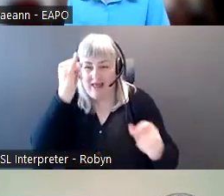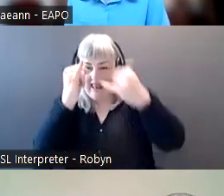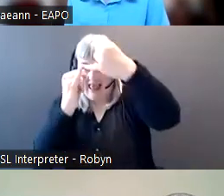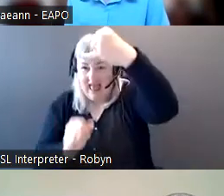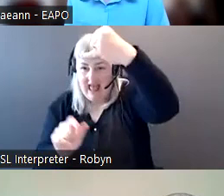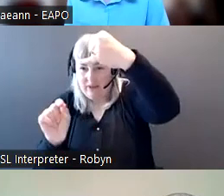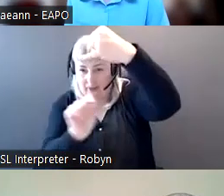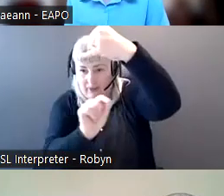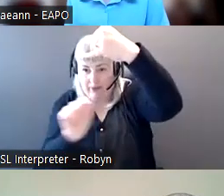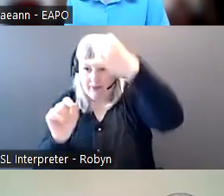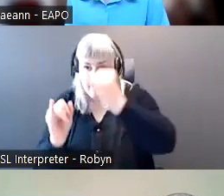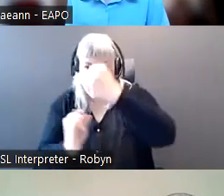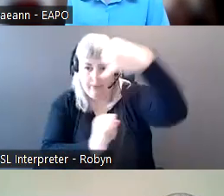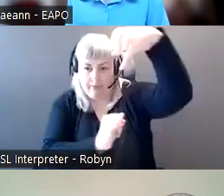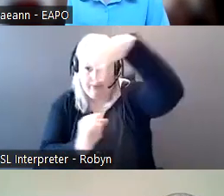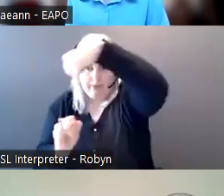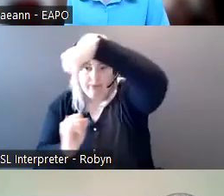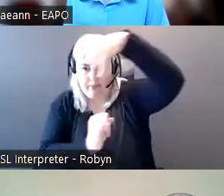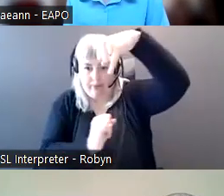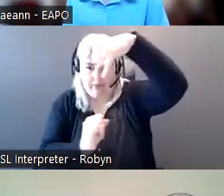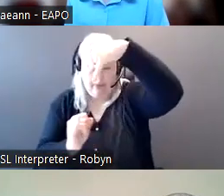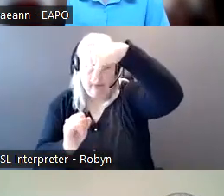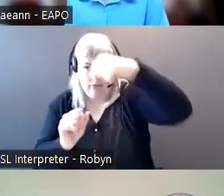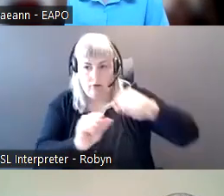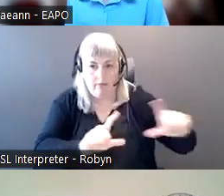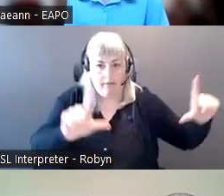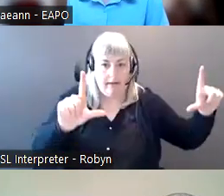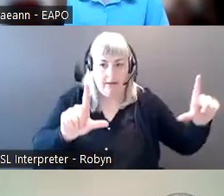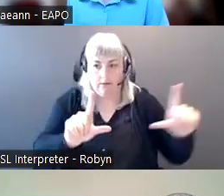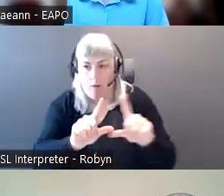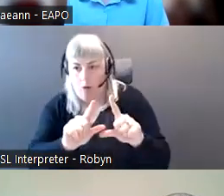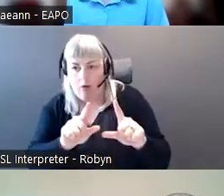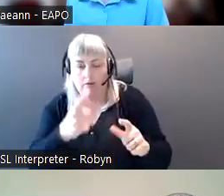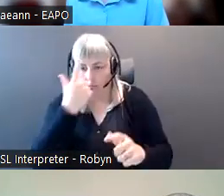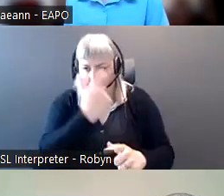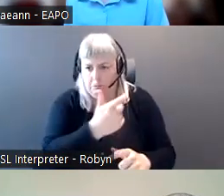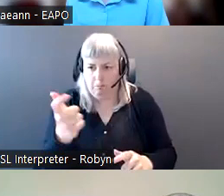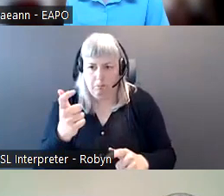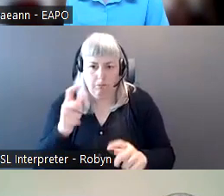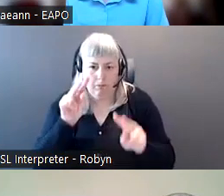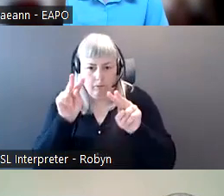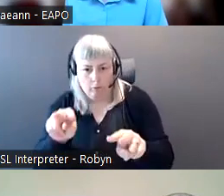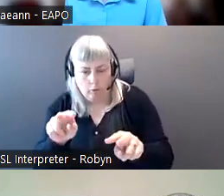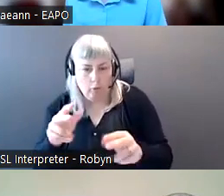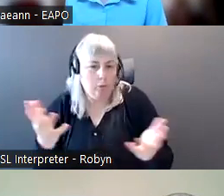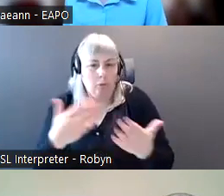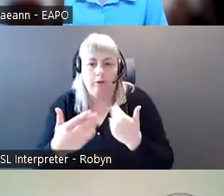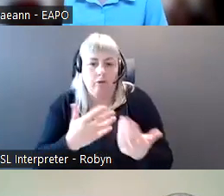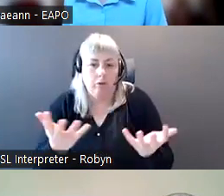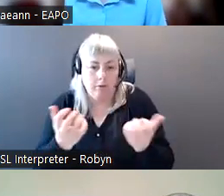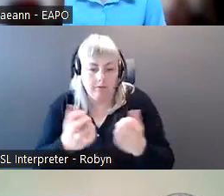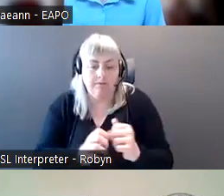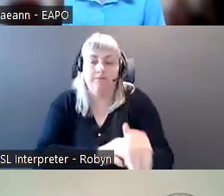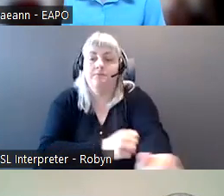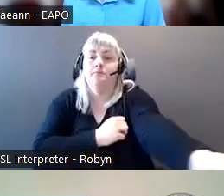and your presentation larger or smaller, depending on which view that you would like, as well as there's a little grid box